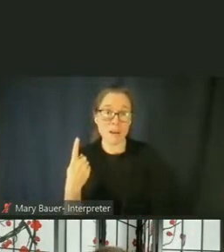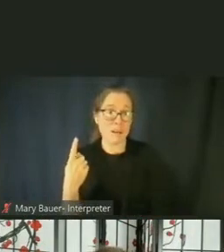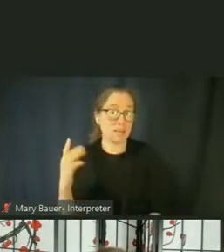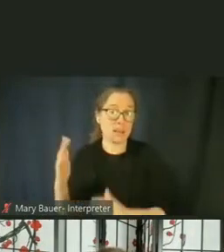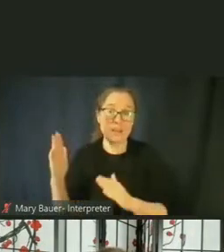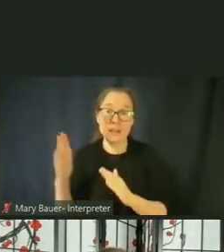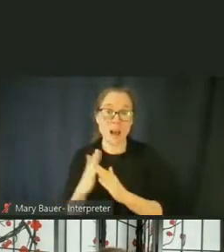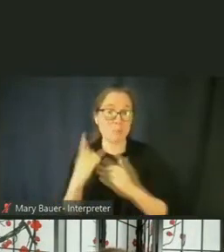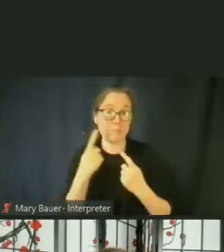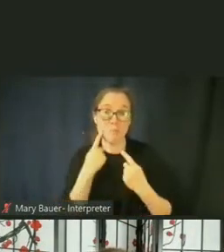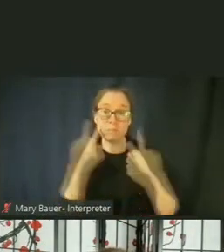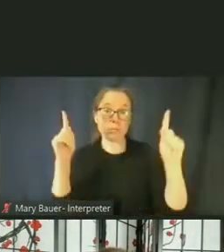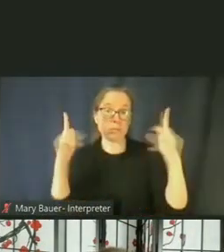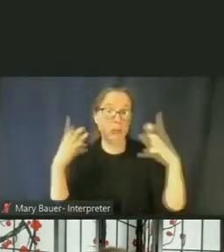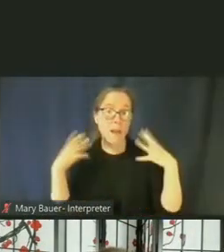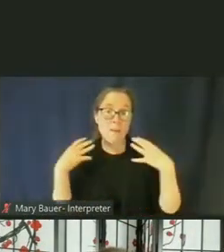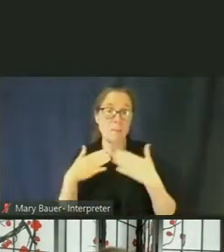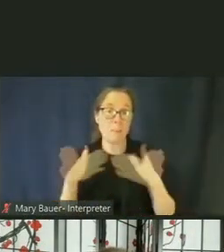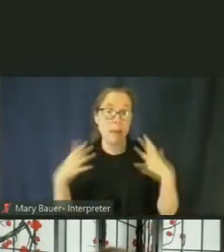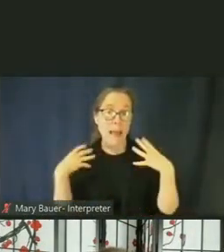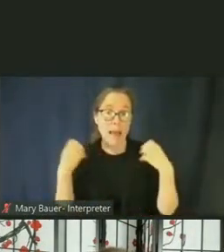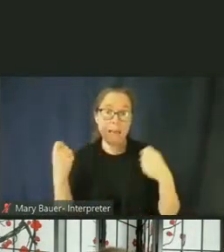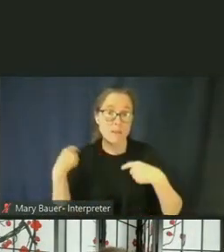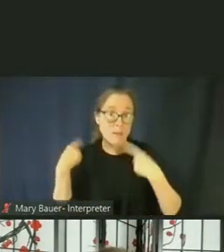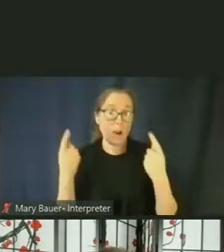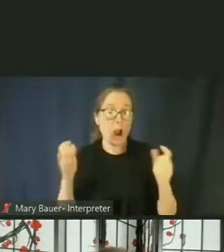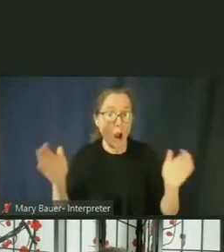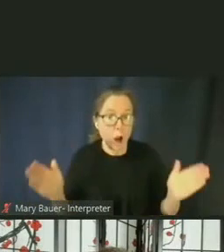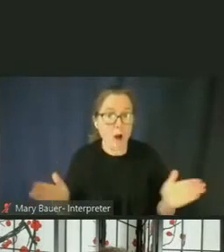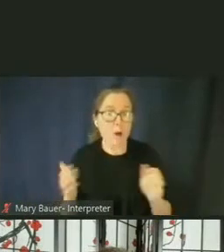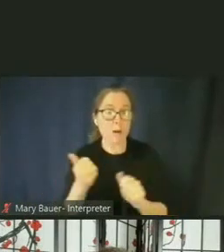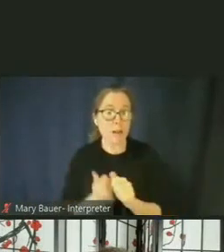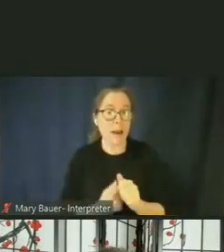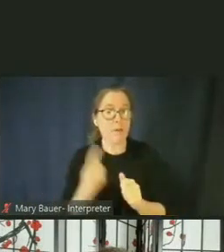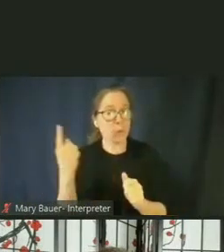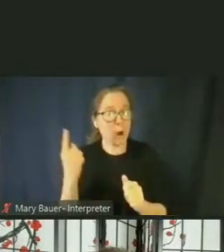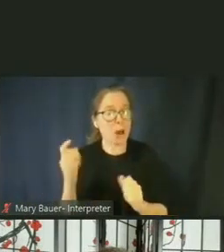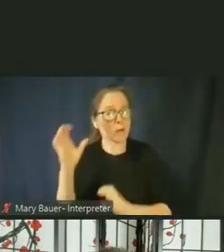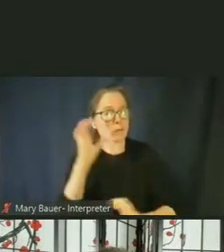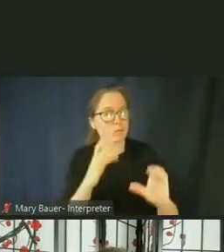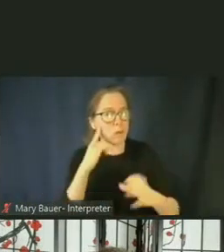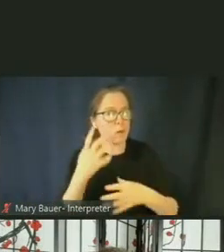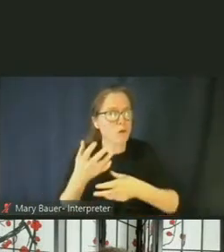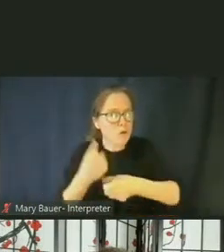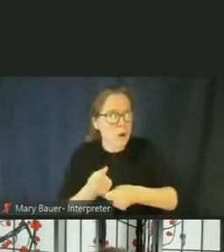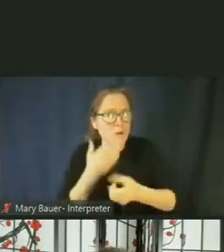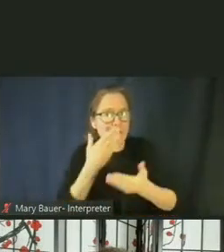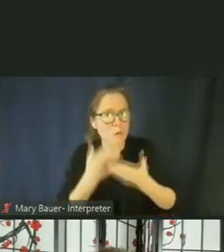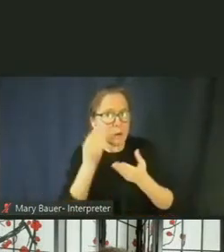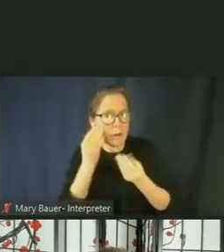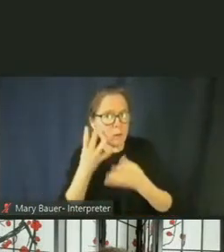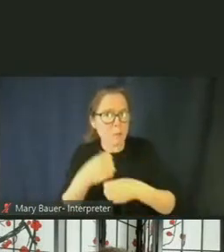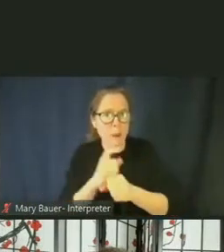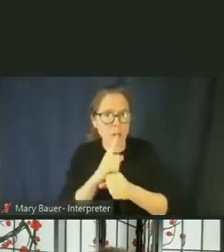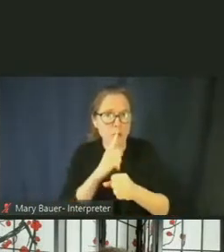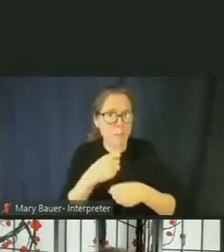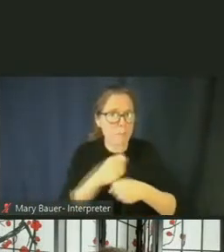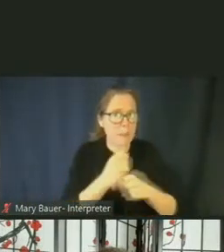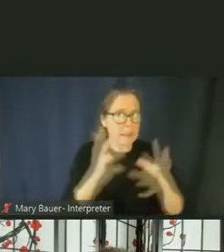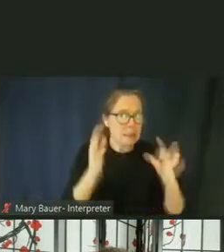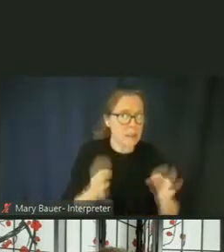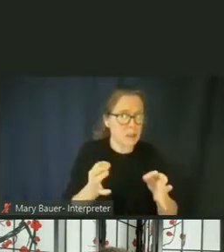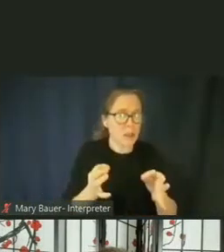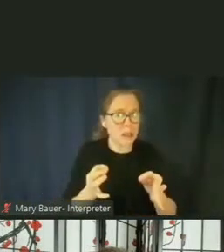in public health. We encourage community members to seek out trusted information to make sure that you're making an informed decision